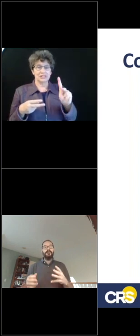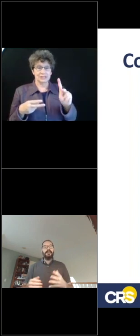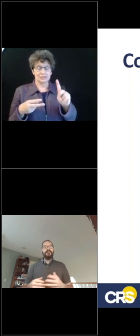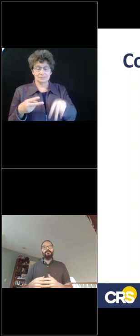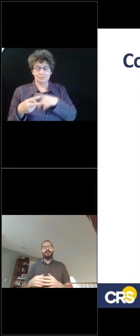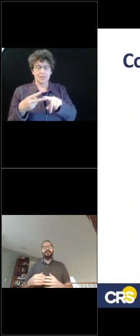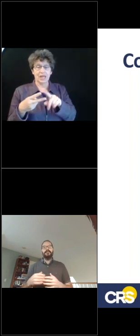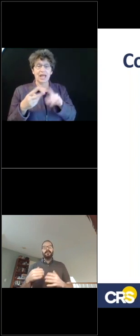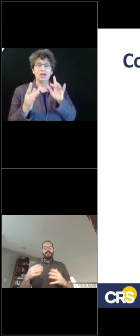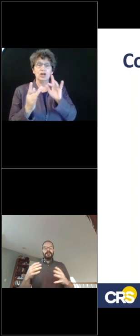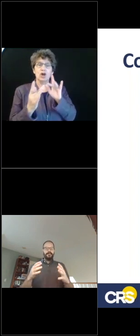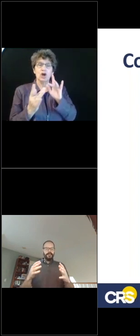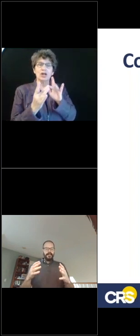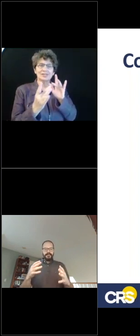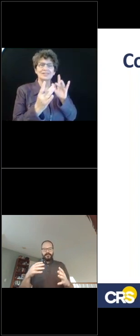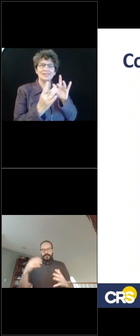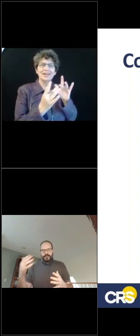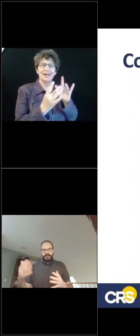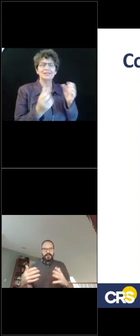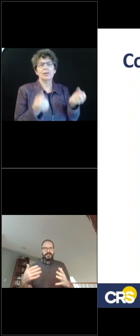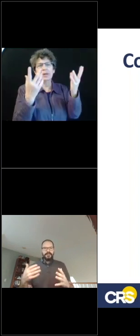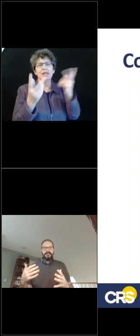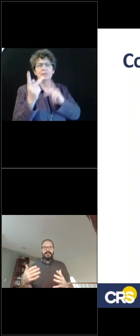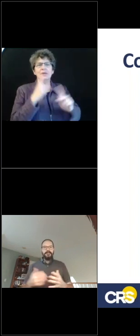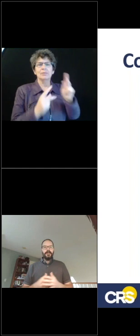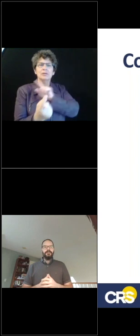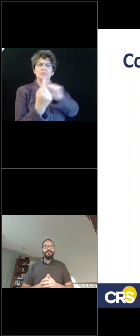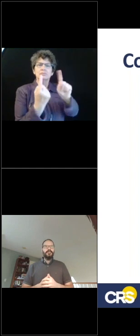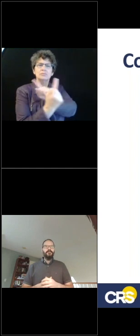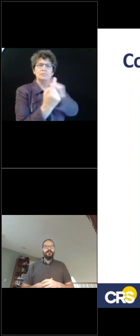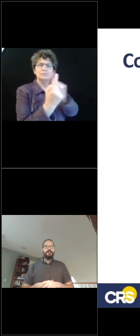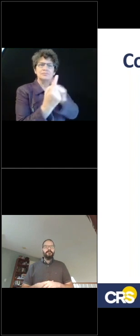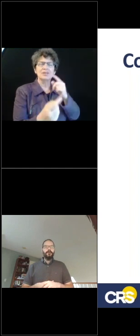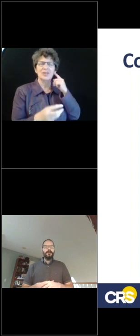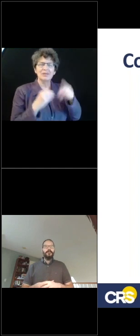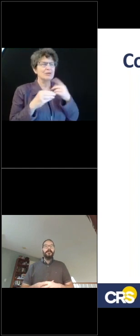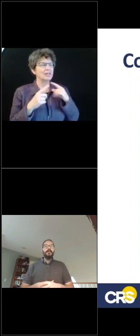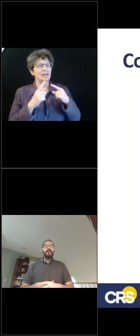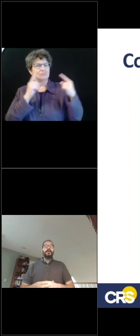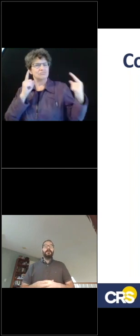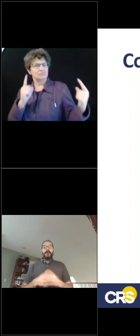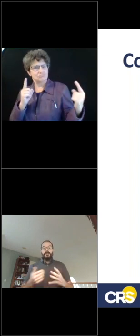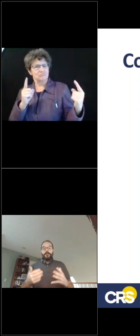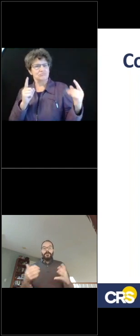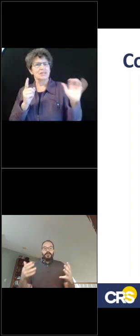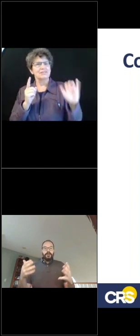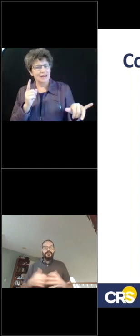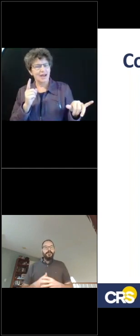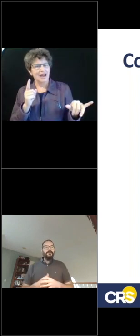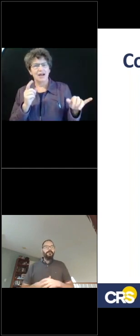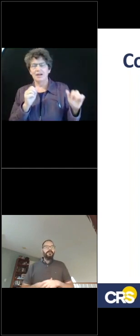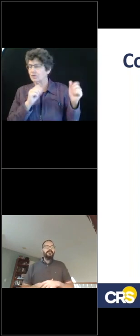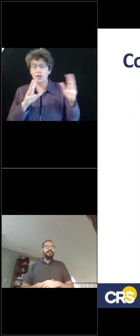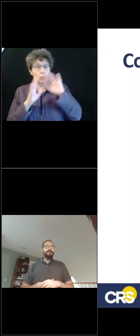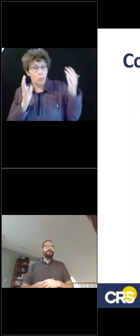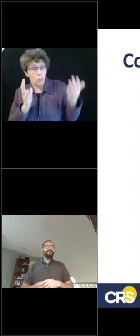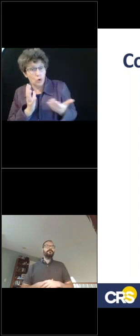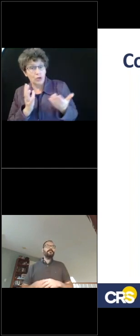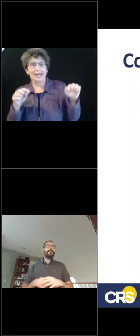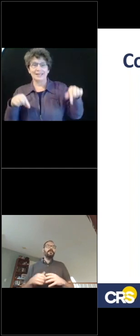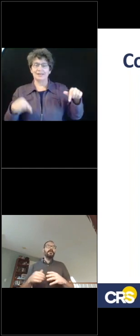on contact rate. Think of it as the physical distancing measures that we've employed around the world and also here in